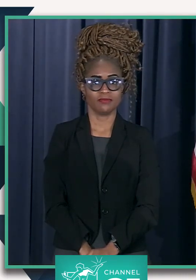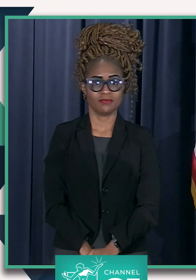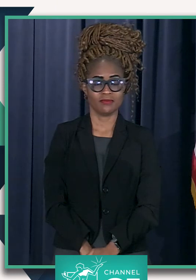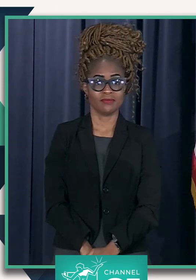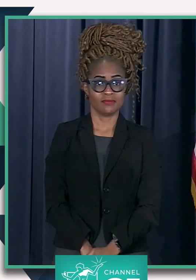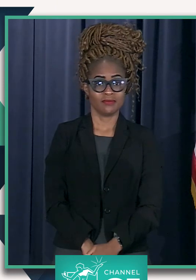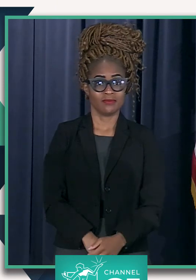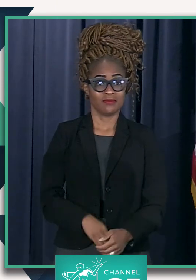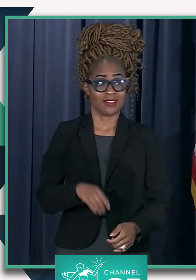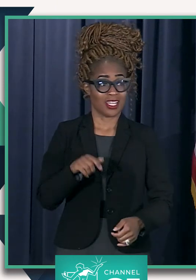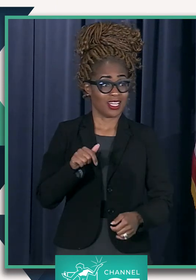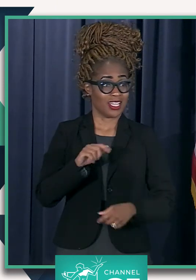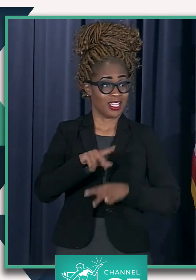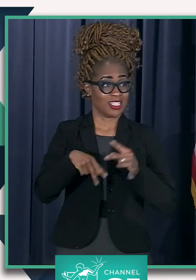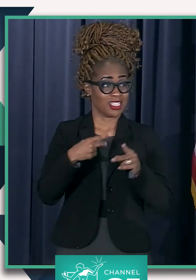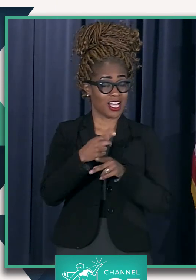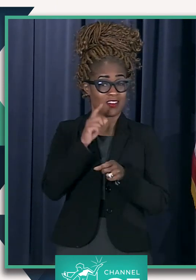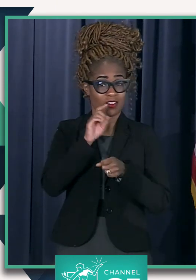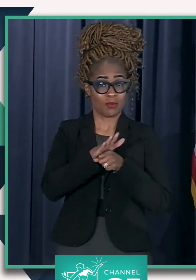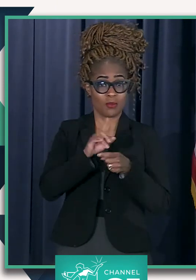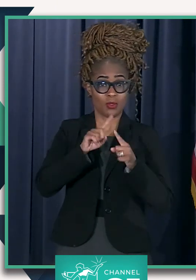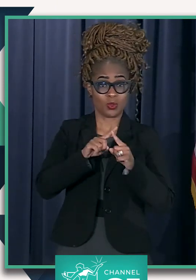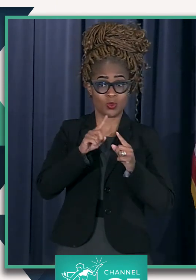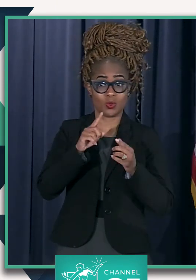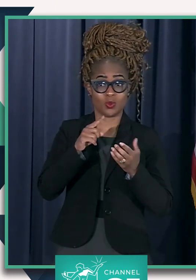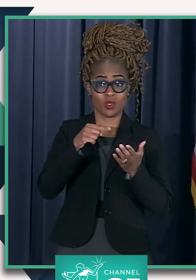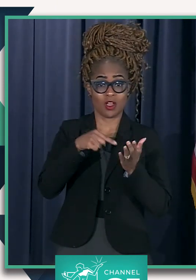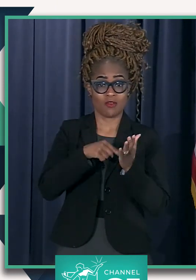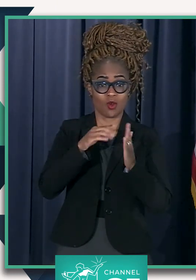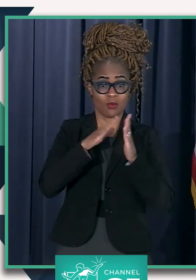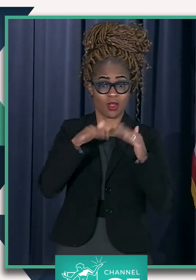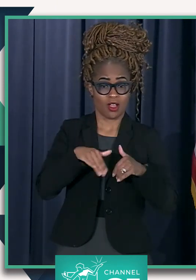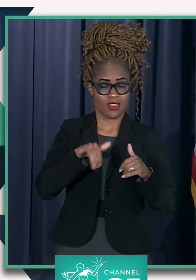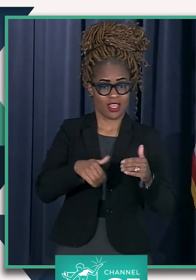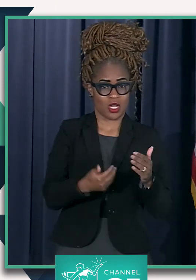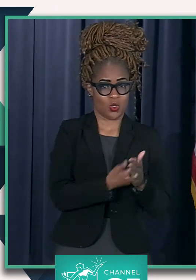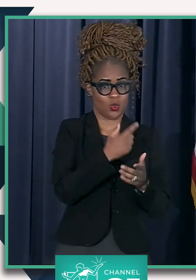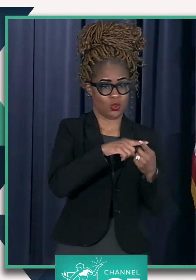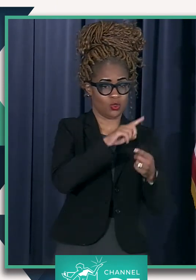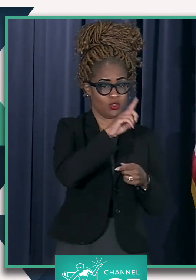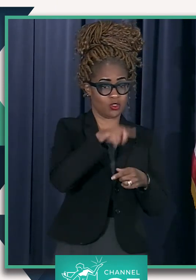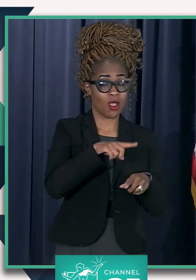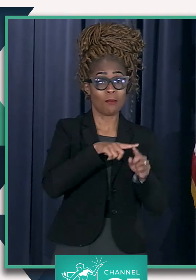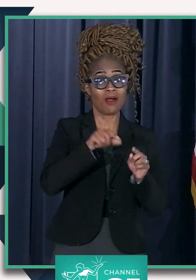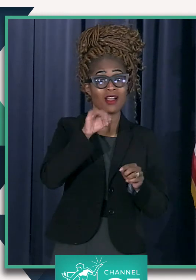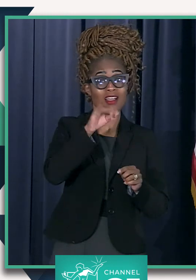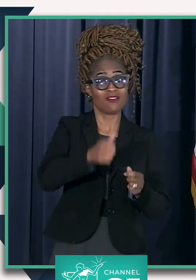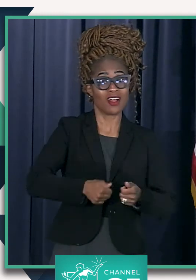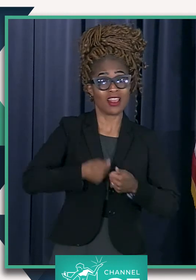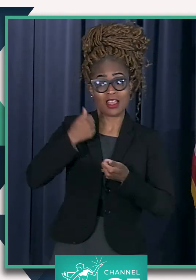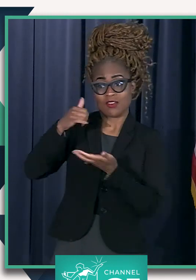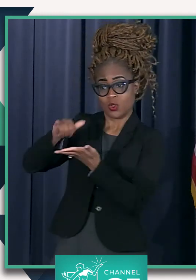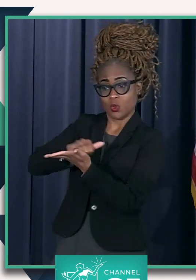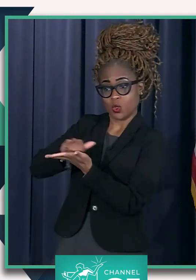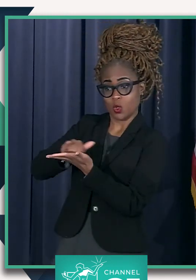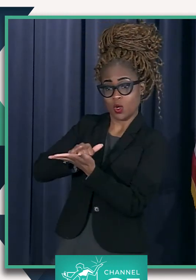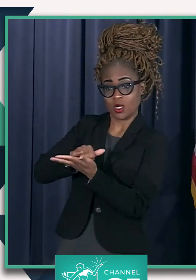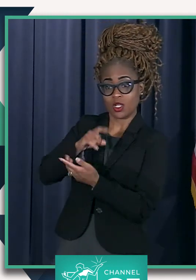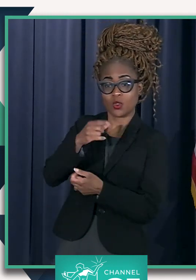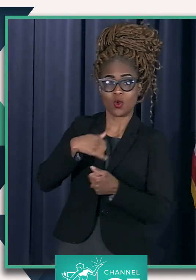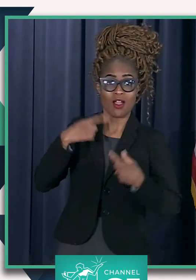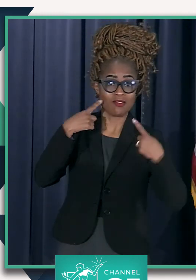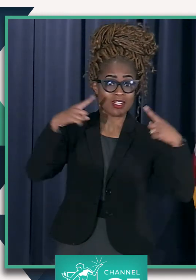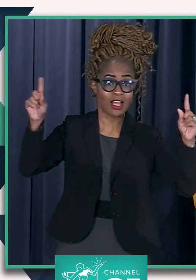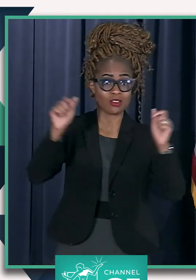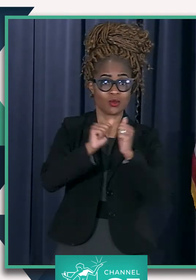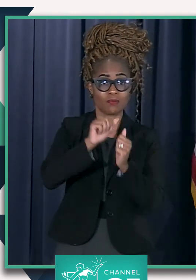Making this kind of commitment to affordable housing is new to Detroit, but if you were in New York and you had an announcement with Maurice